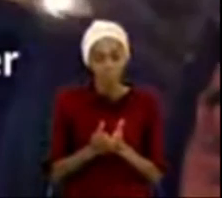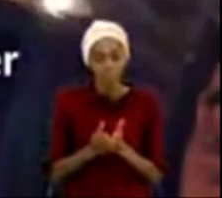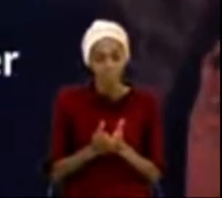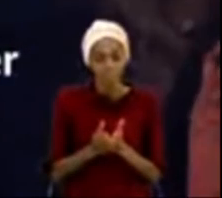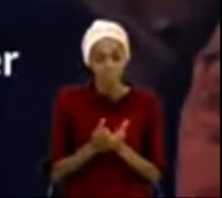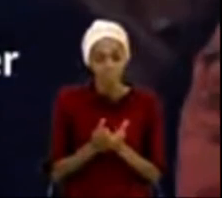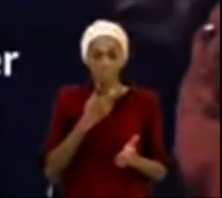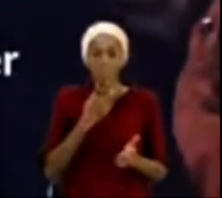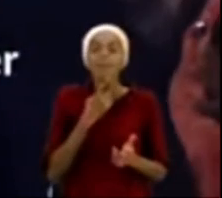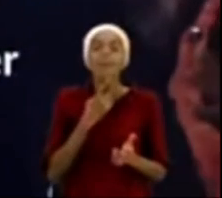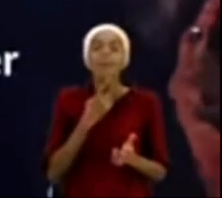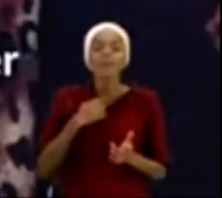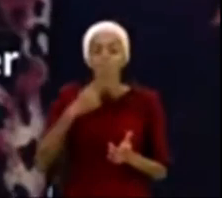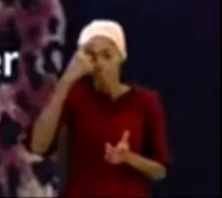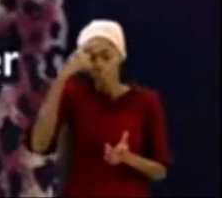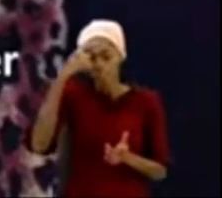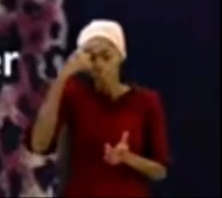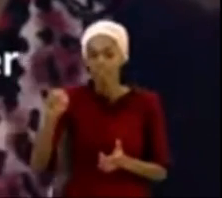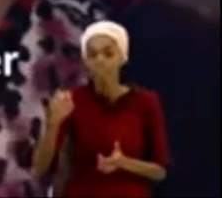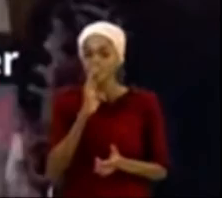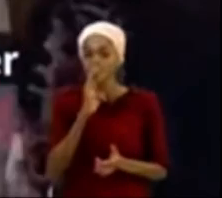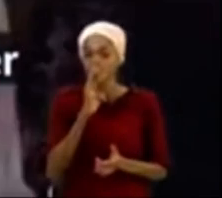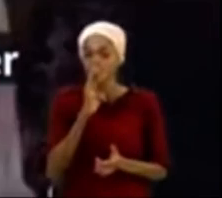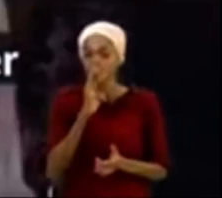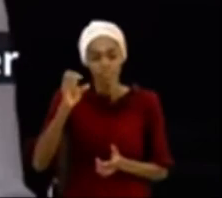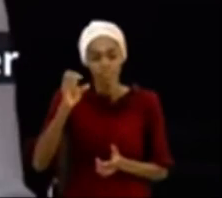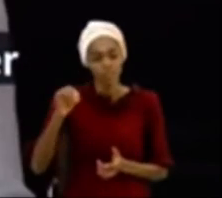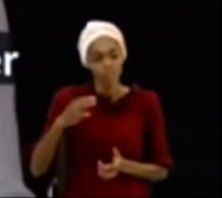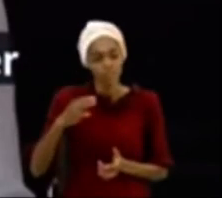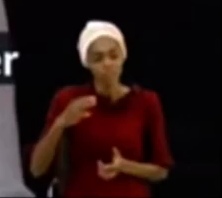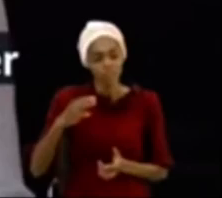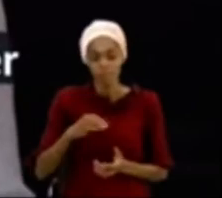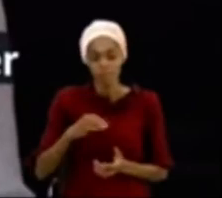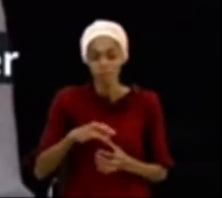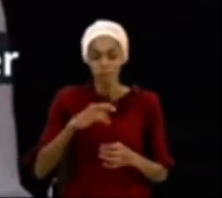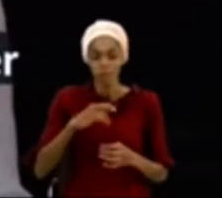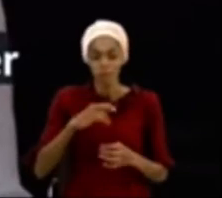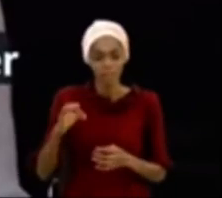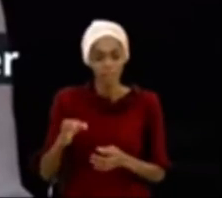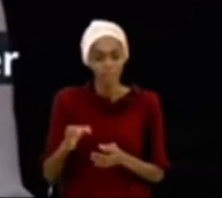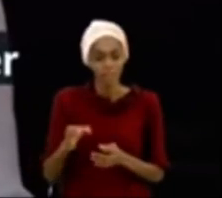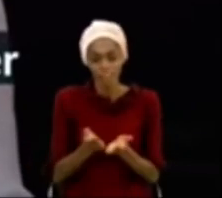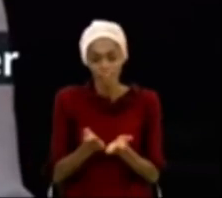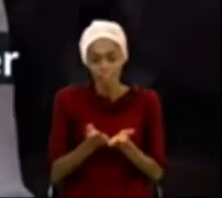soul longeth after thee.